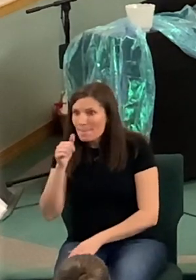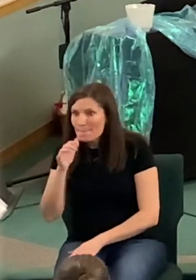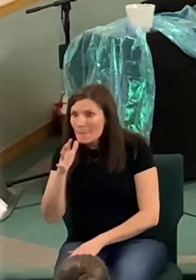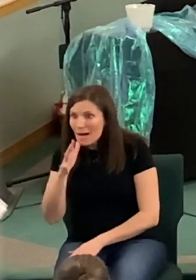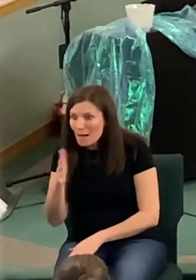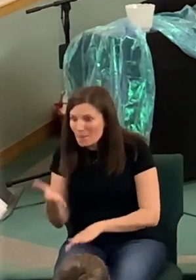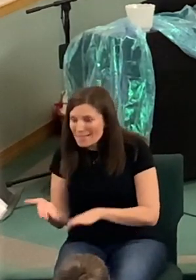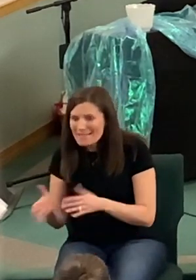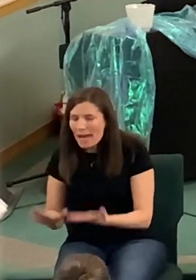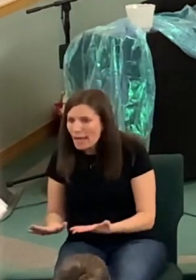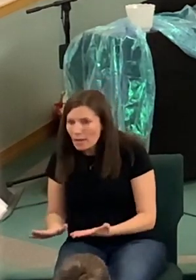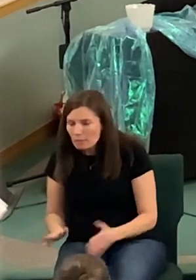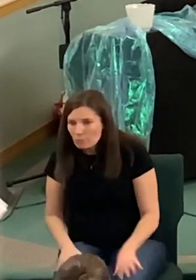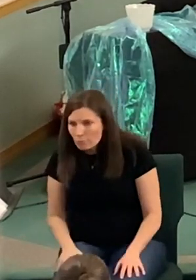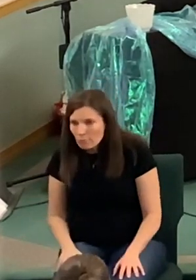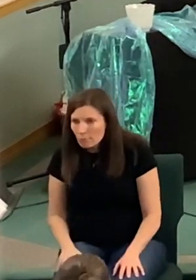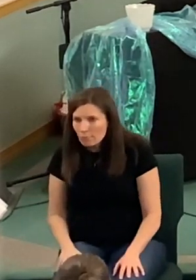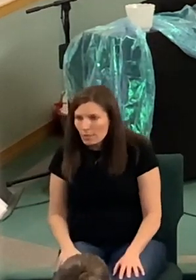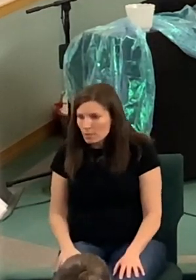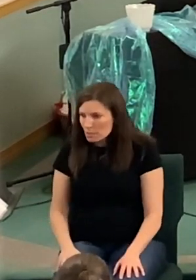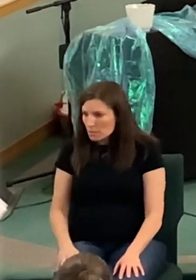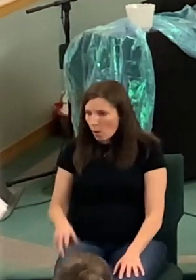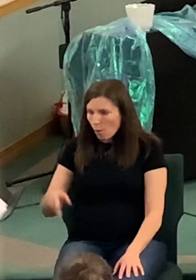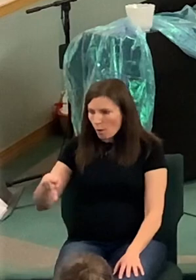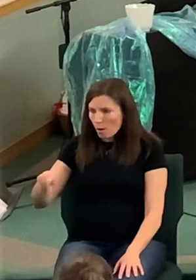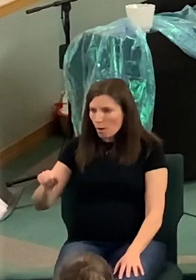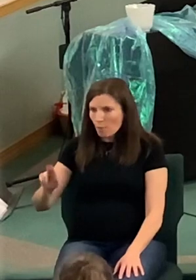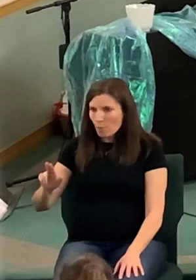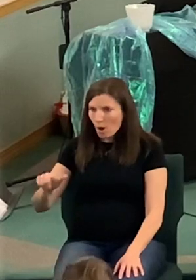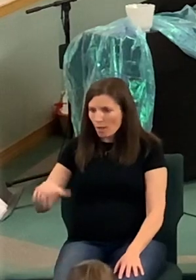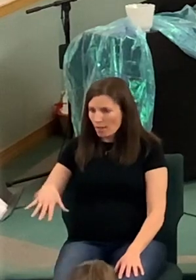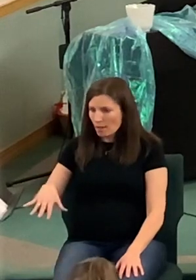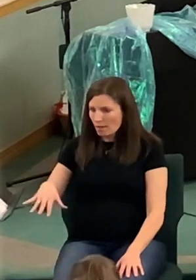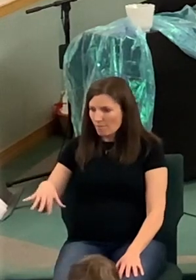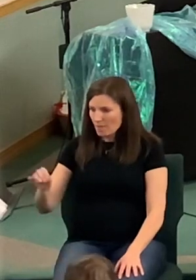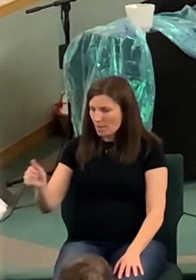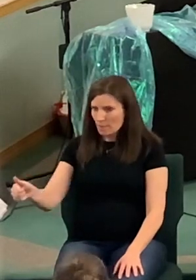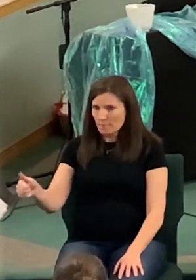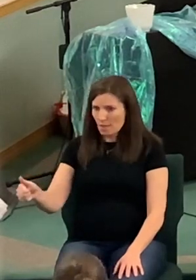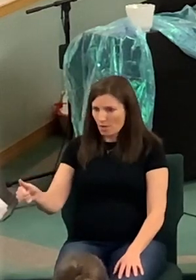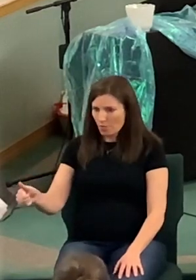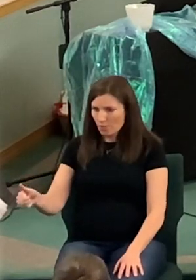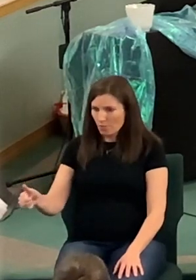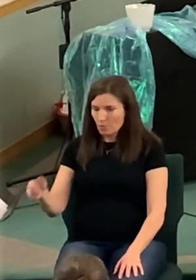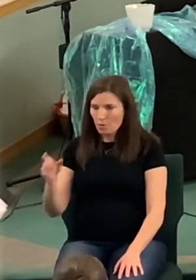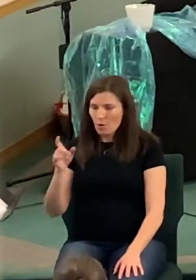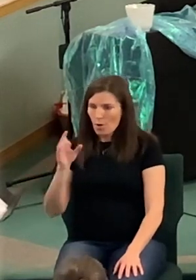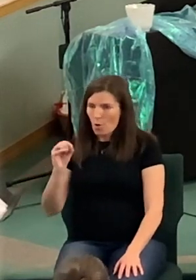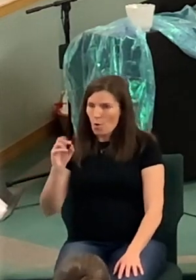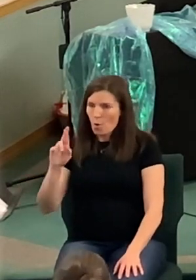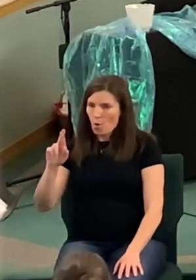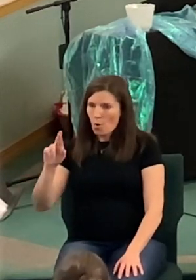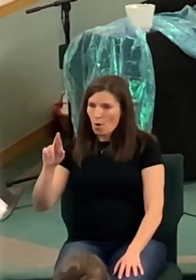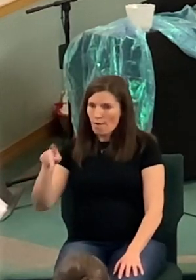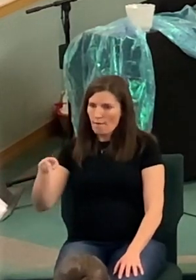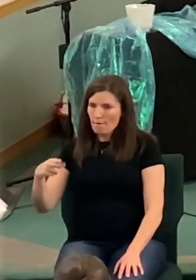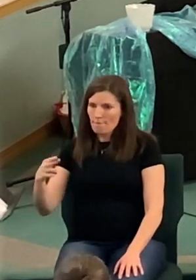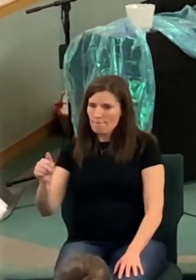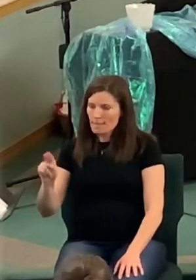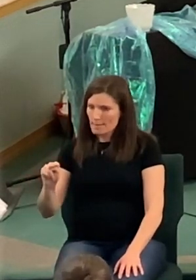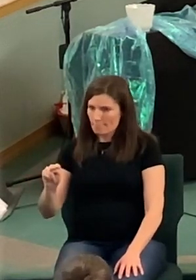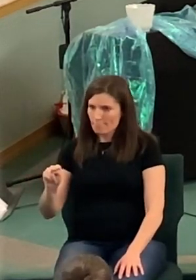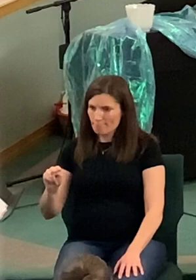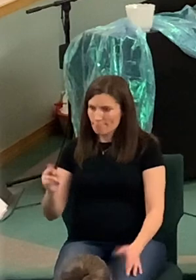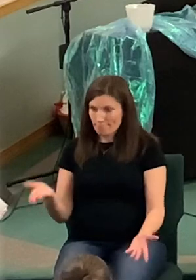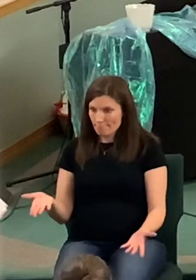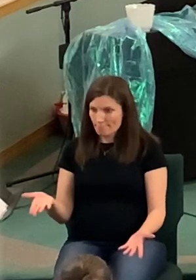Paul found himself as a 14-year-old orphan without a mom and dad. But his friend named Derek